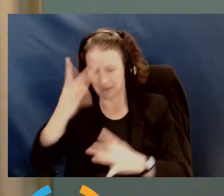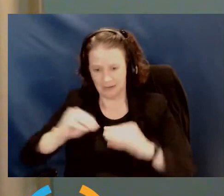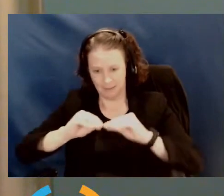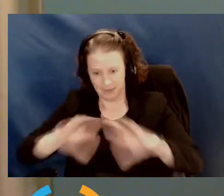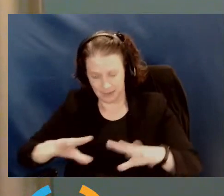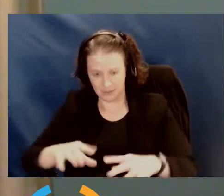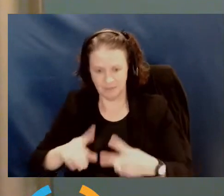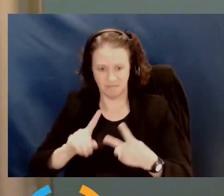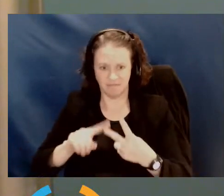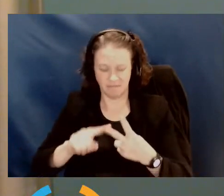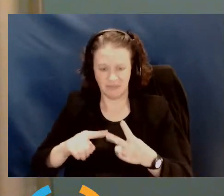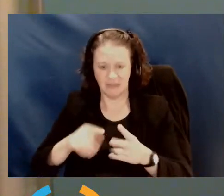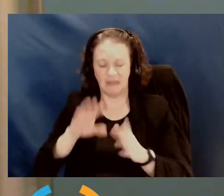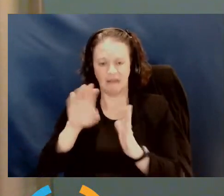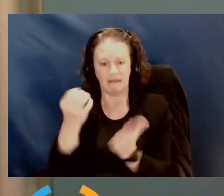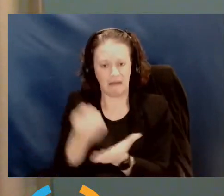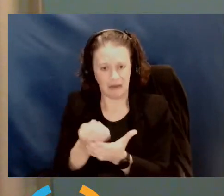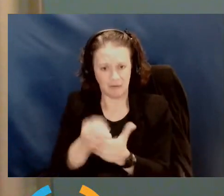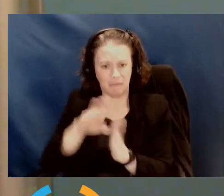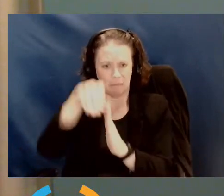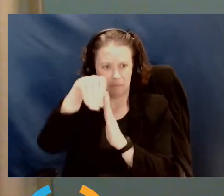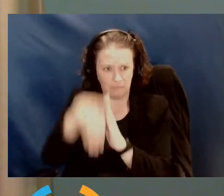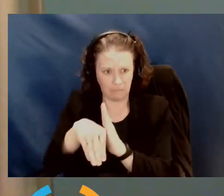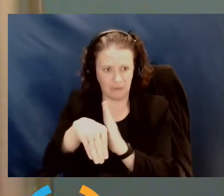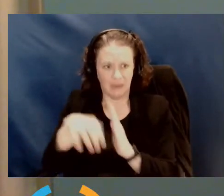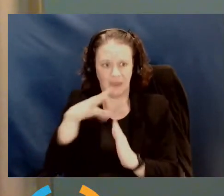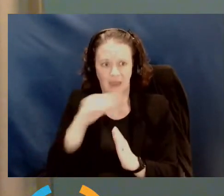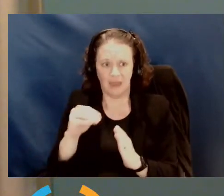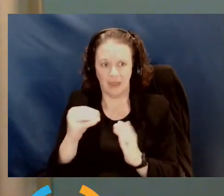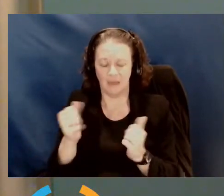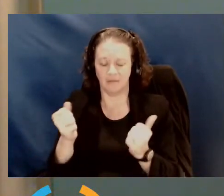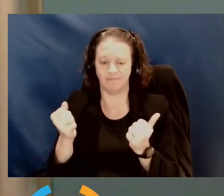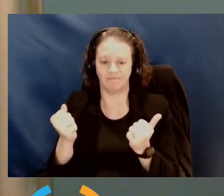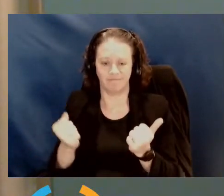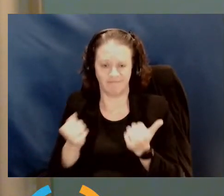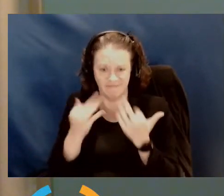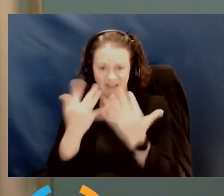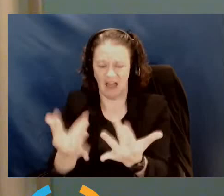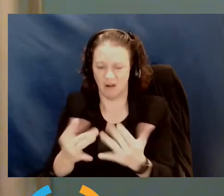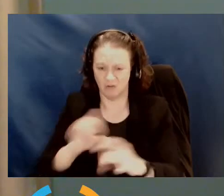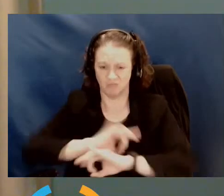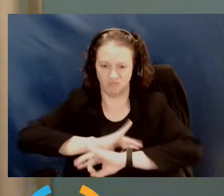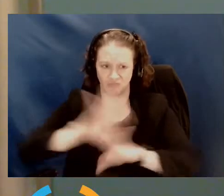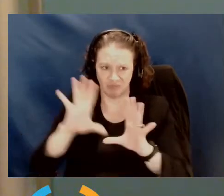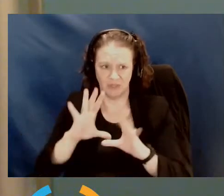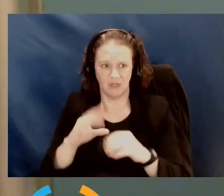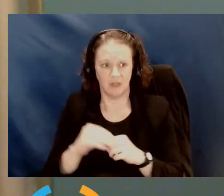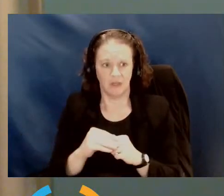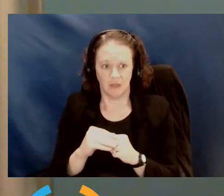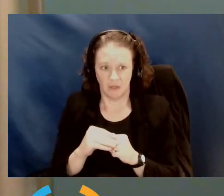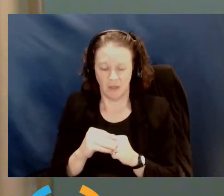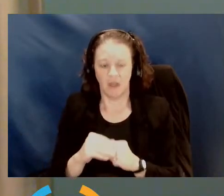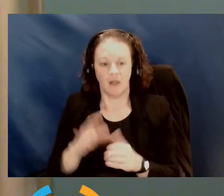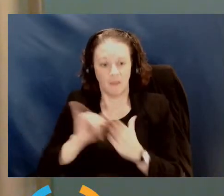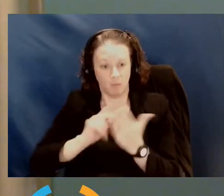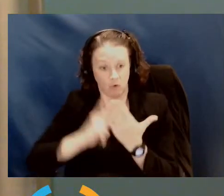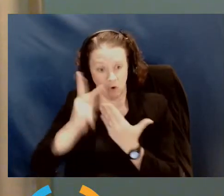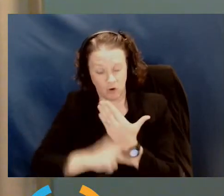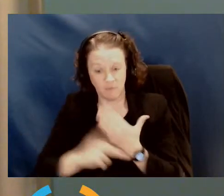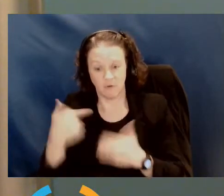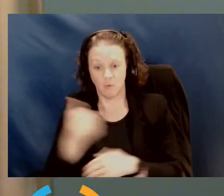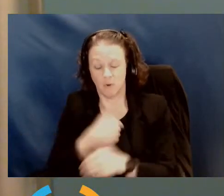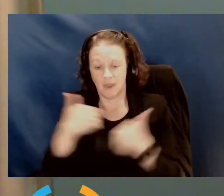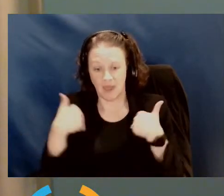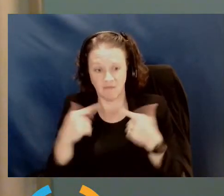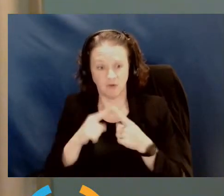and declining revenues, it's more important than ever that we make sure that the programs that are out there intended to serve Oregonians are making a real